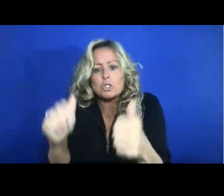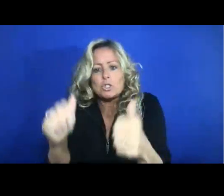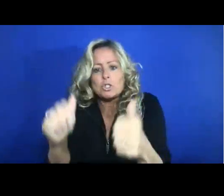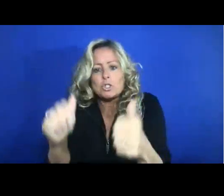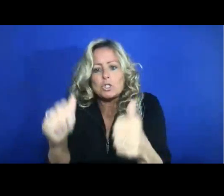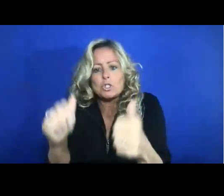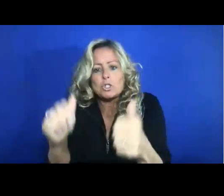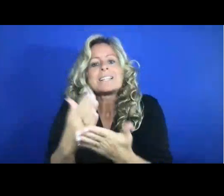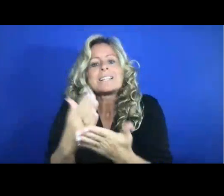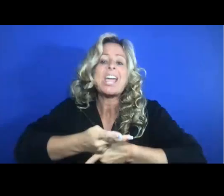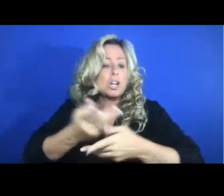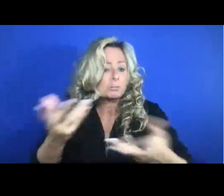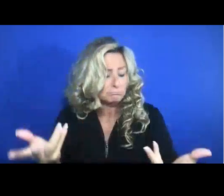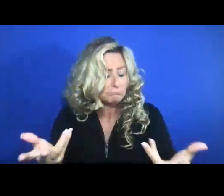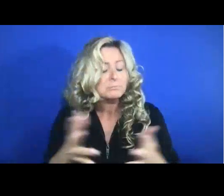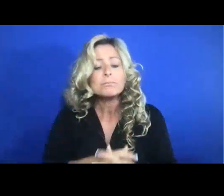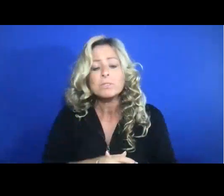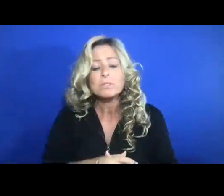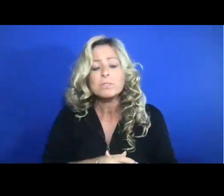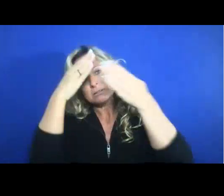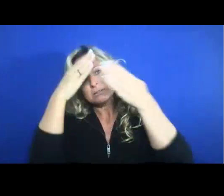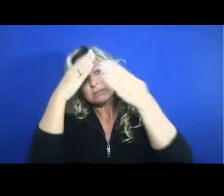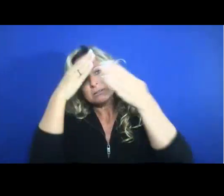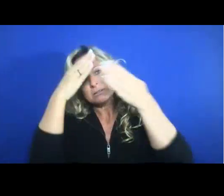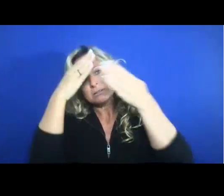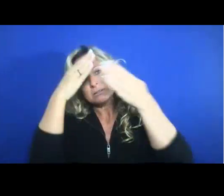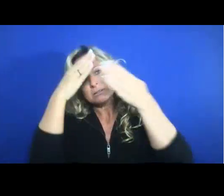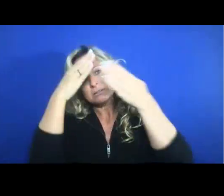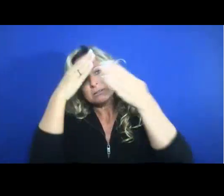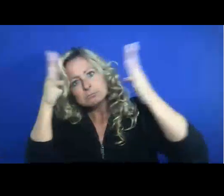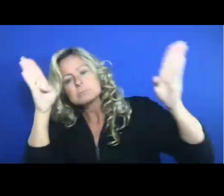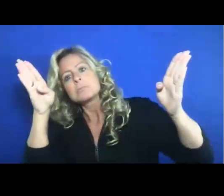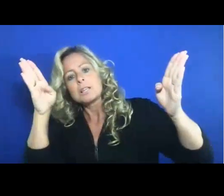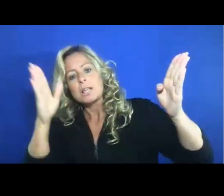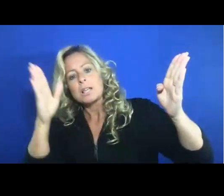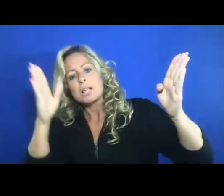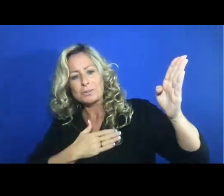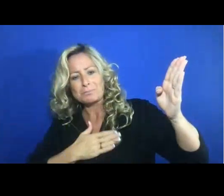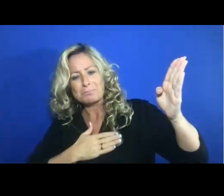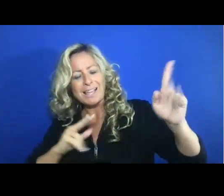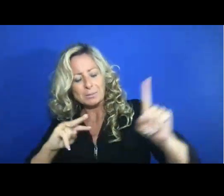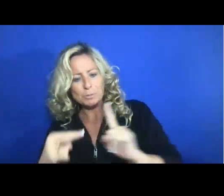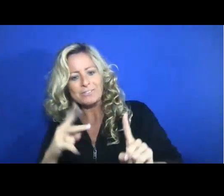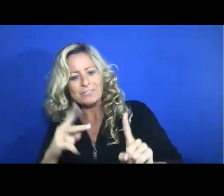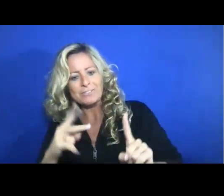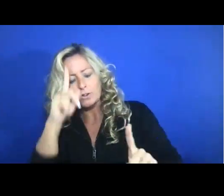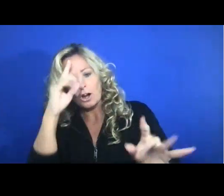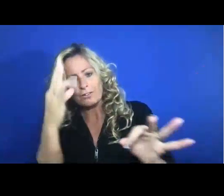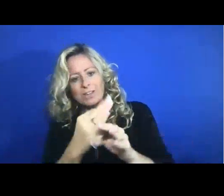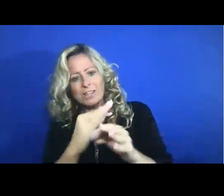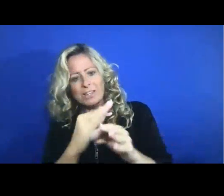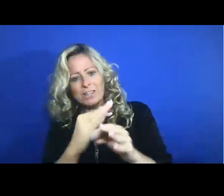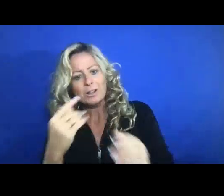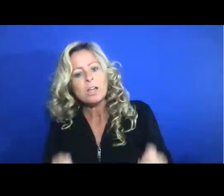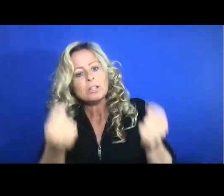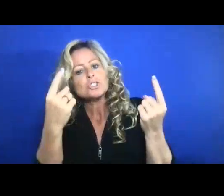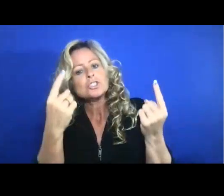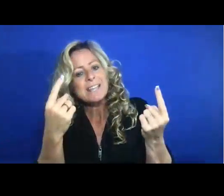some type of care. But I think it's having an openness from my our faith communities, of